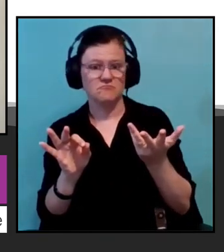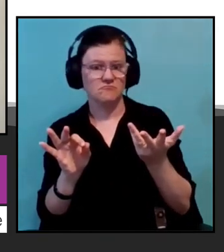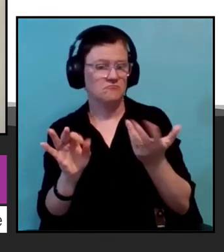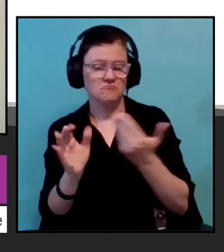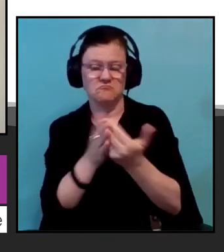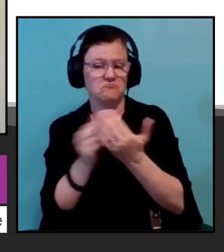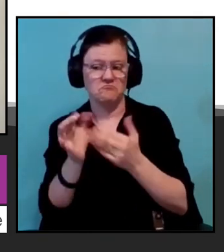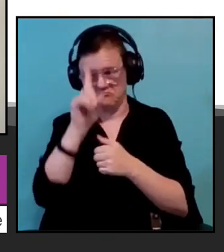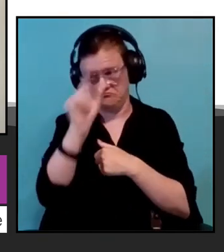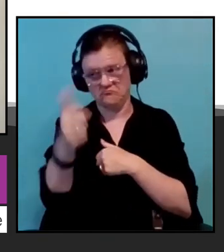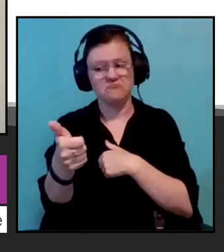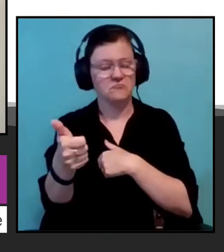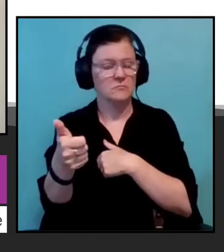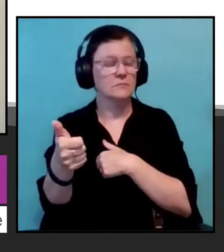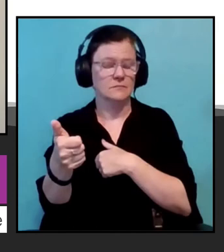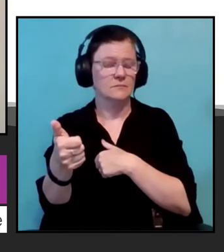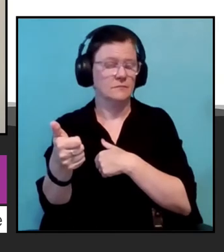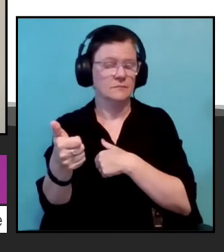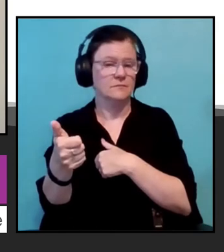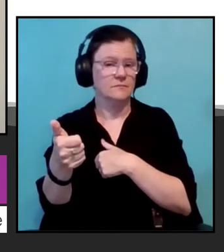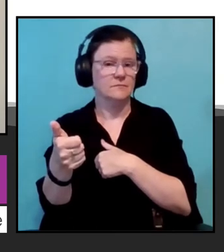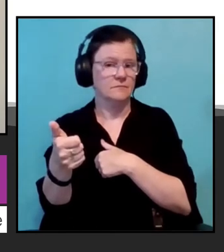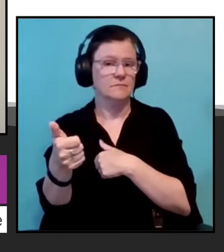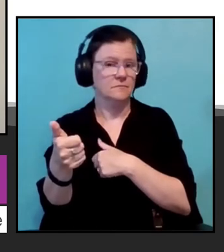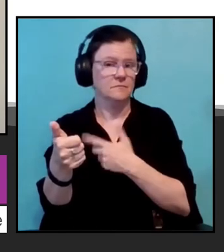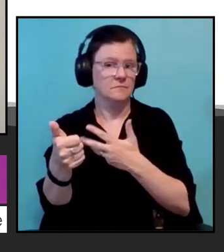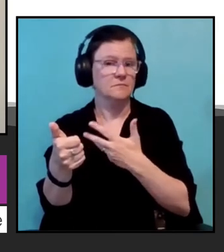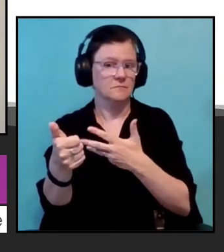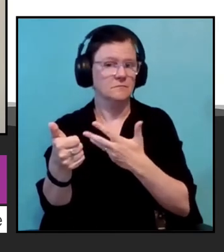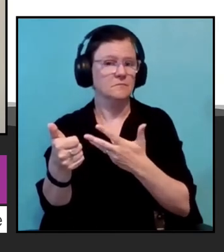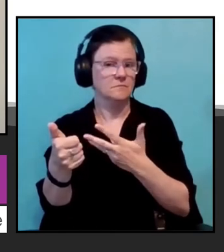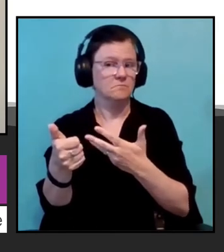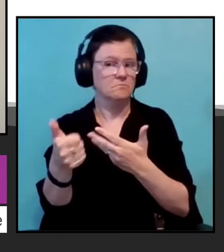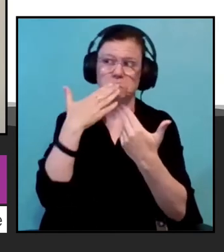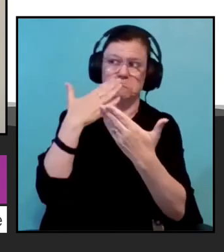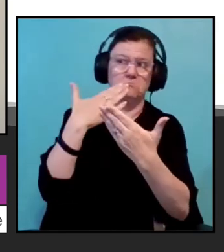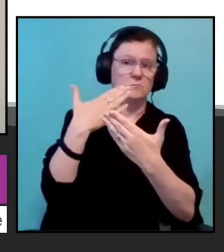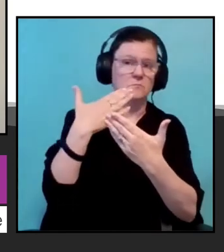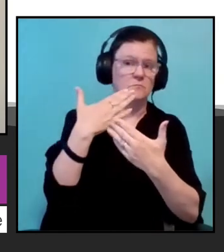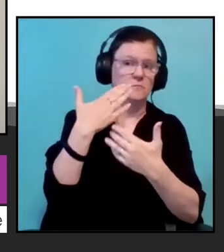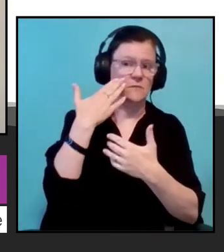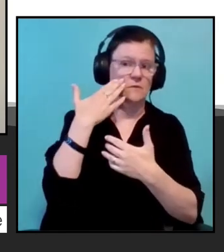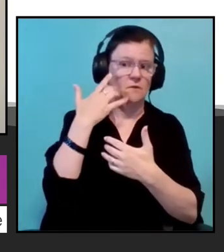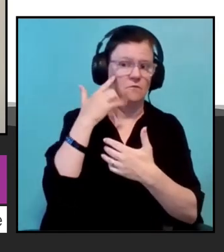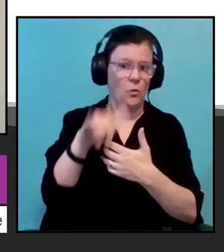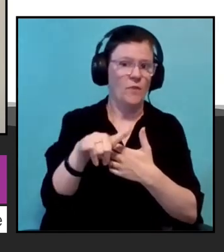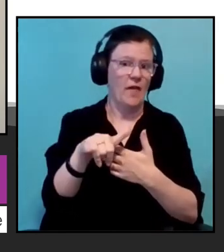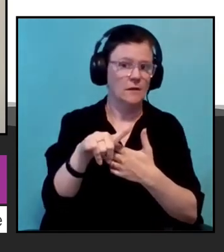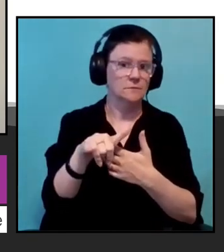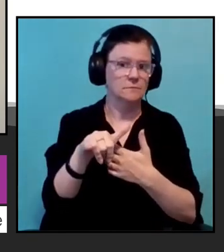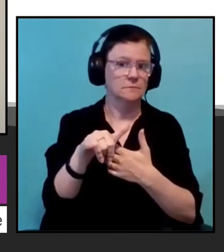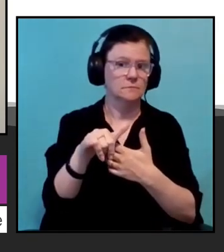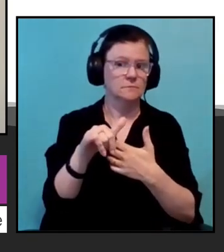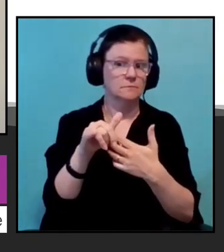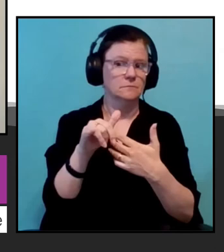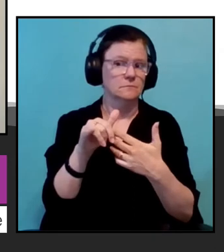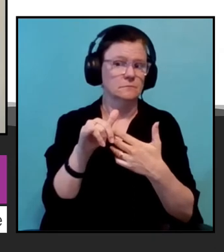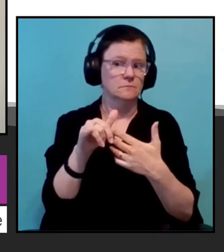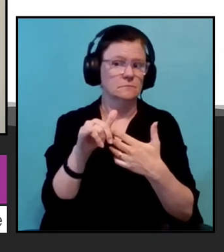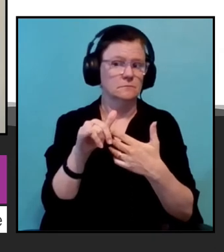whichever they choose to participate, we are really grateful for everyone's participation and think it